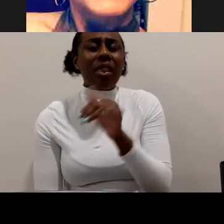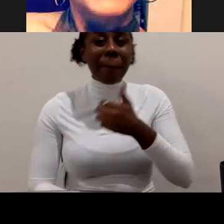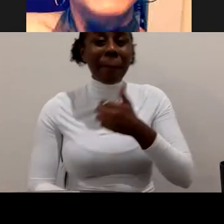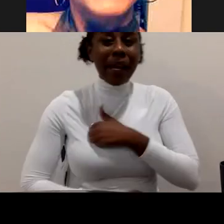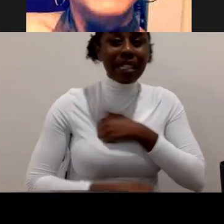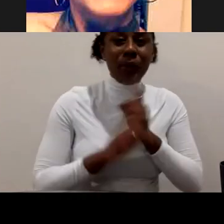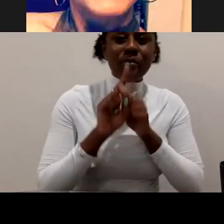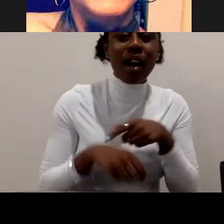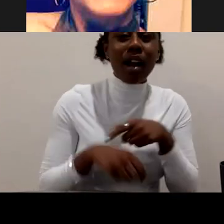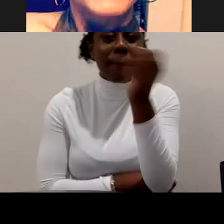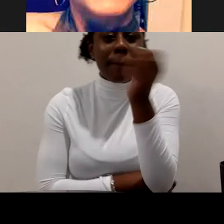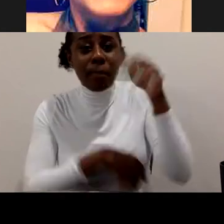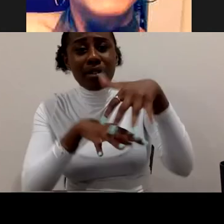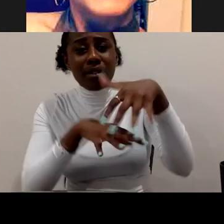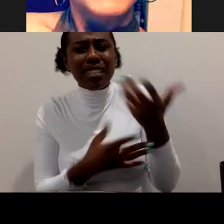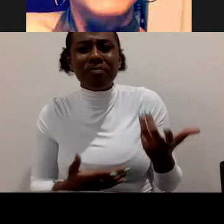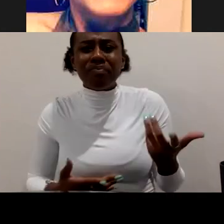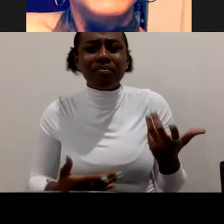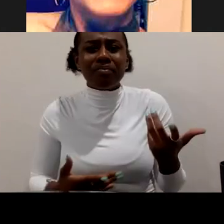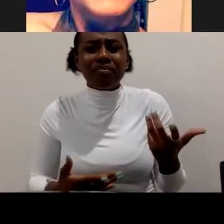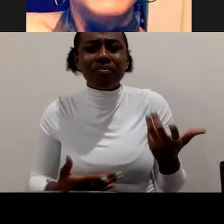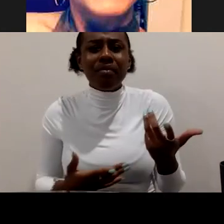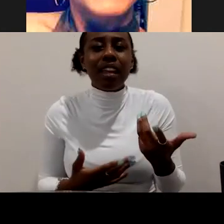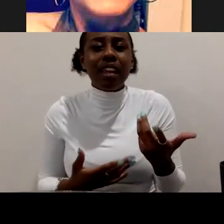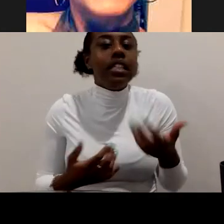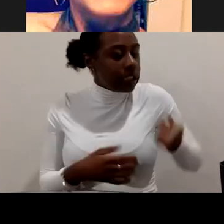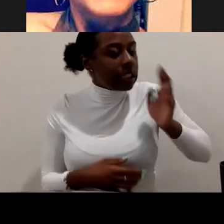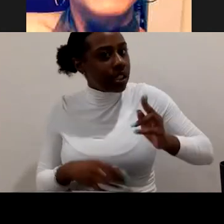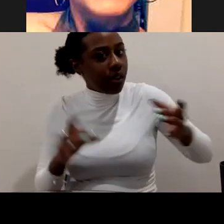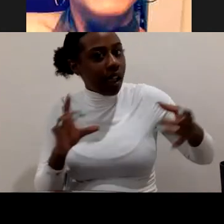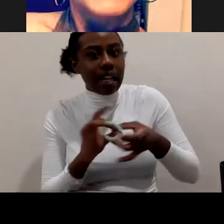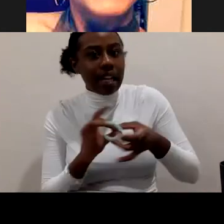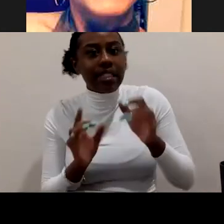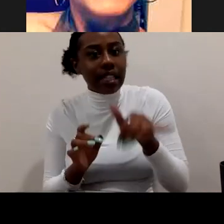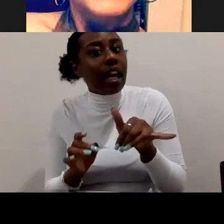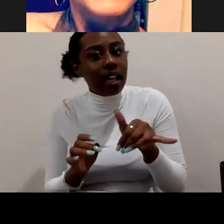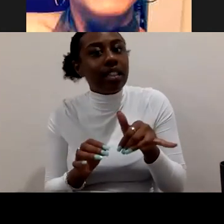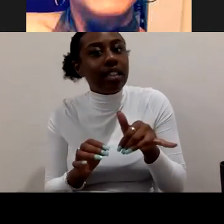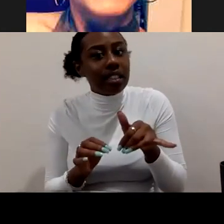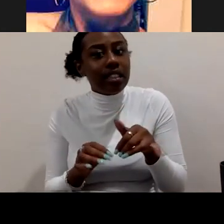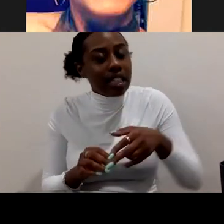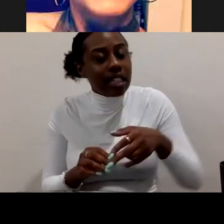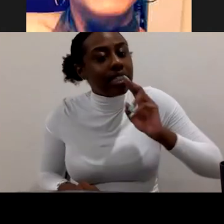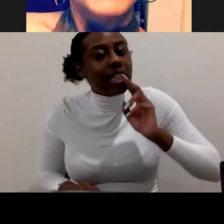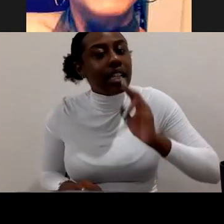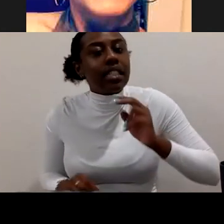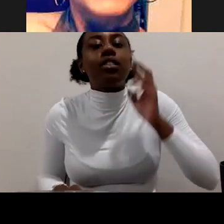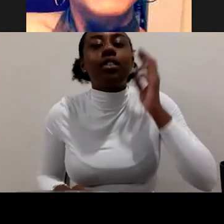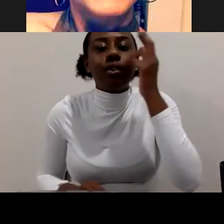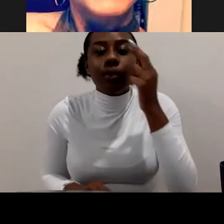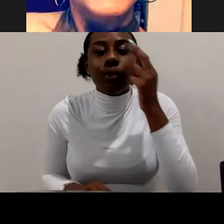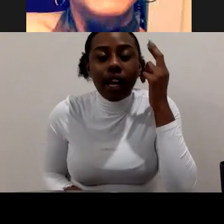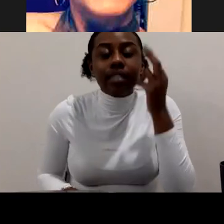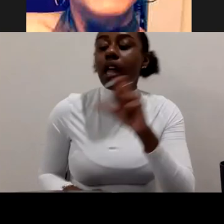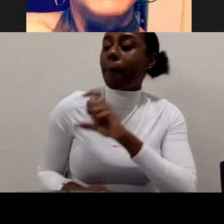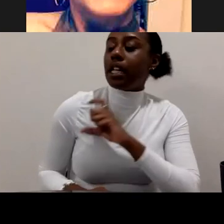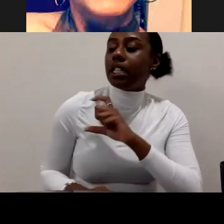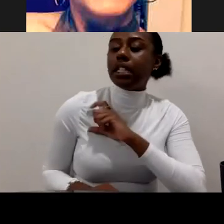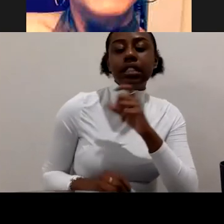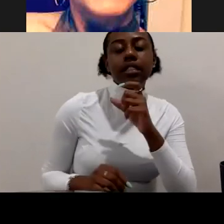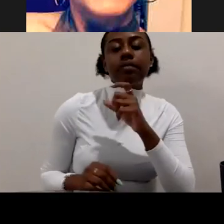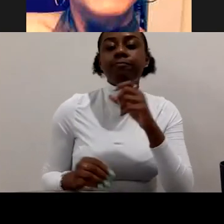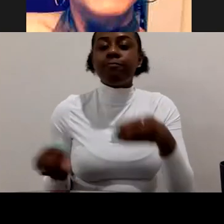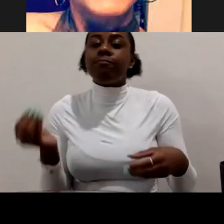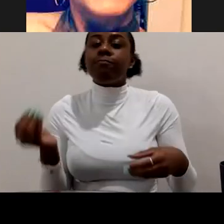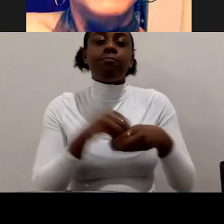And there's a history behind that. There's a history behind the police being militarized